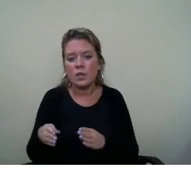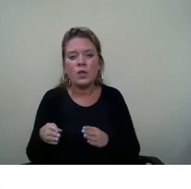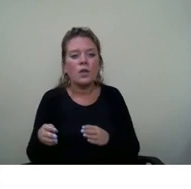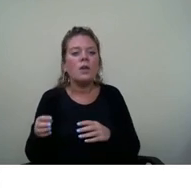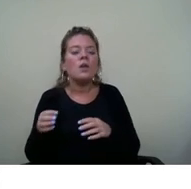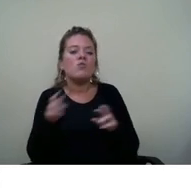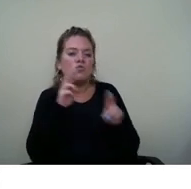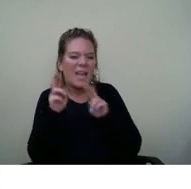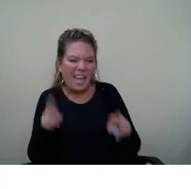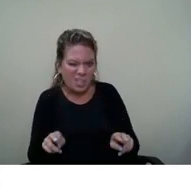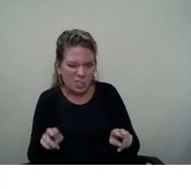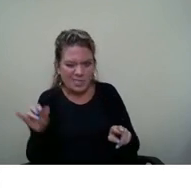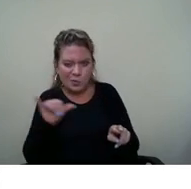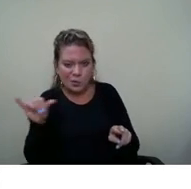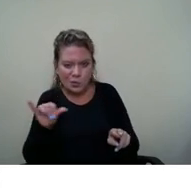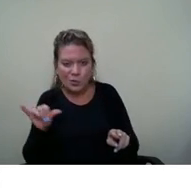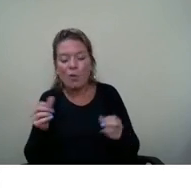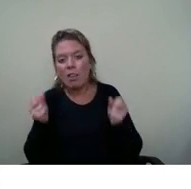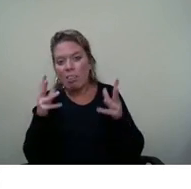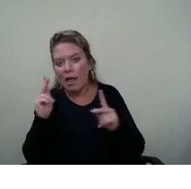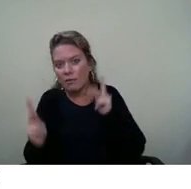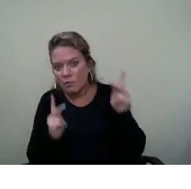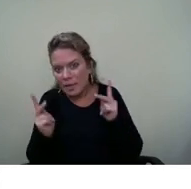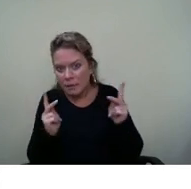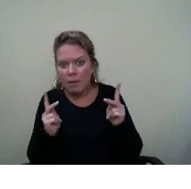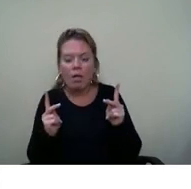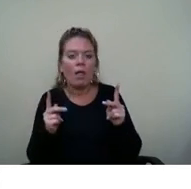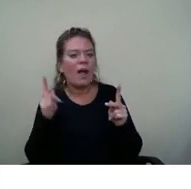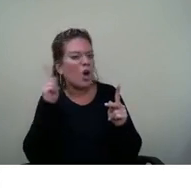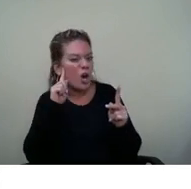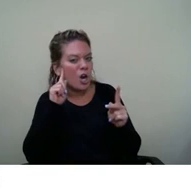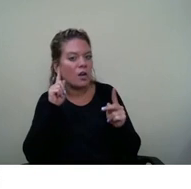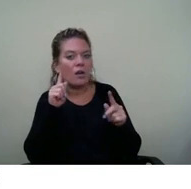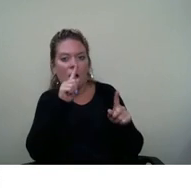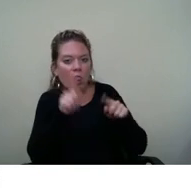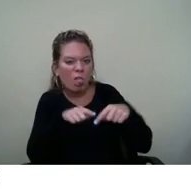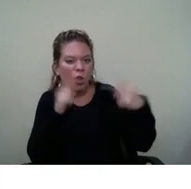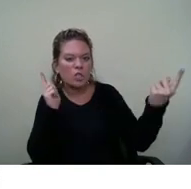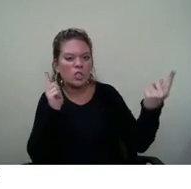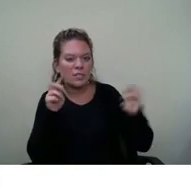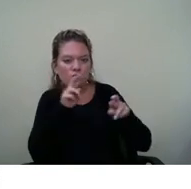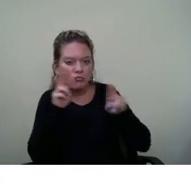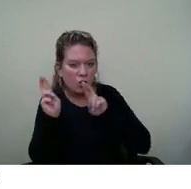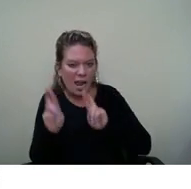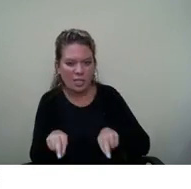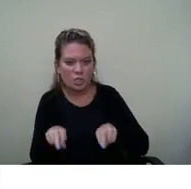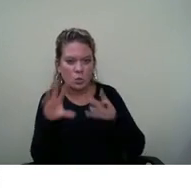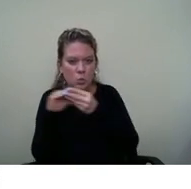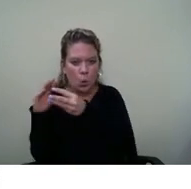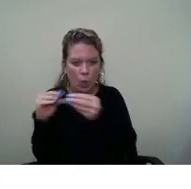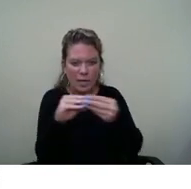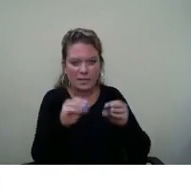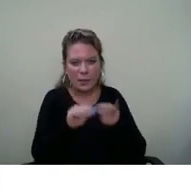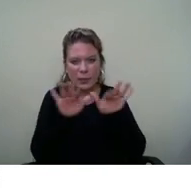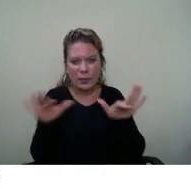of people, and of course stories about allergic reactions, will circulate among certain people,